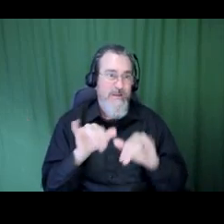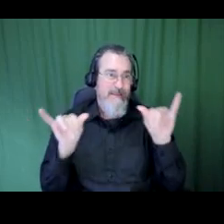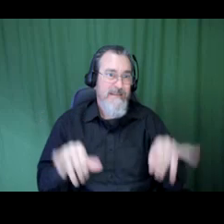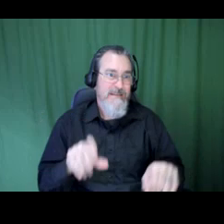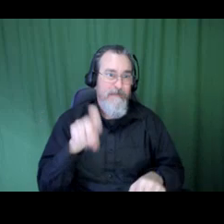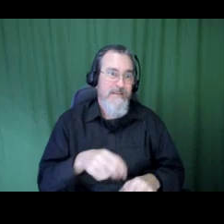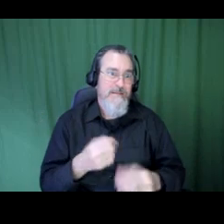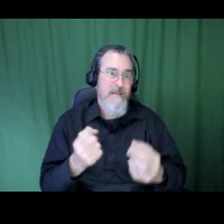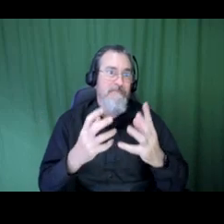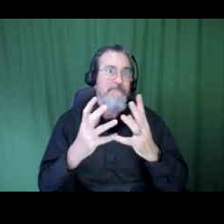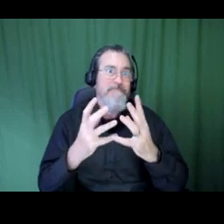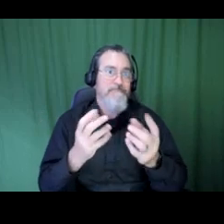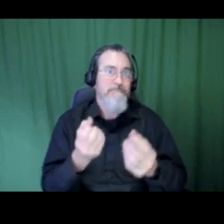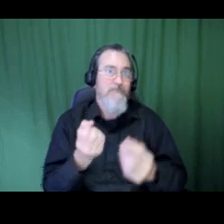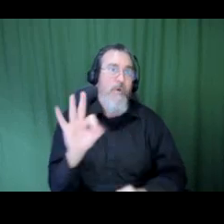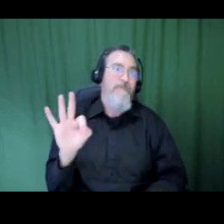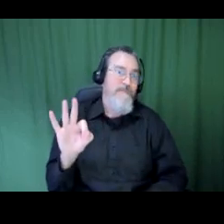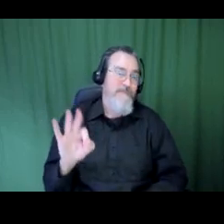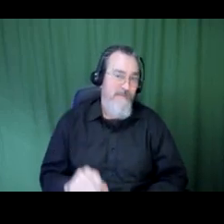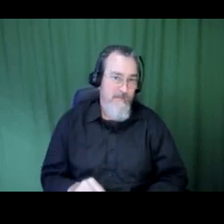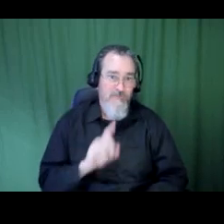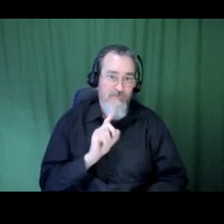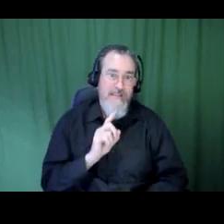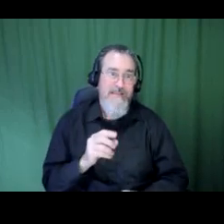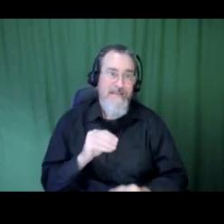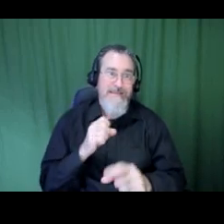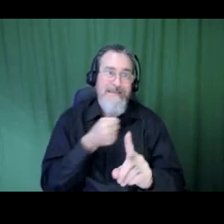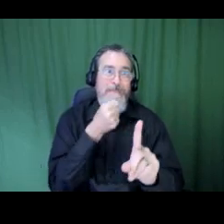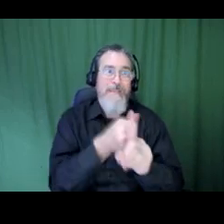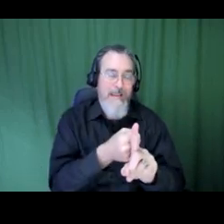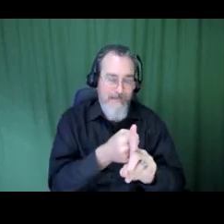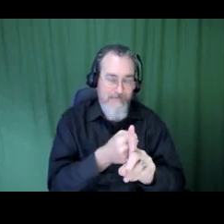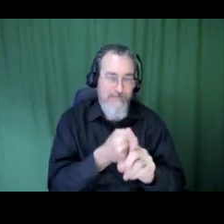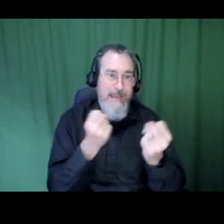social impact right over there. Another example is